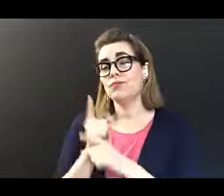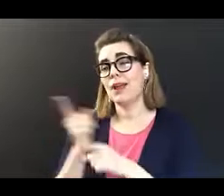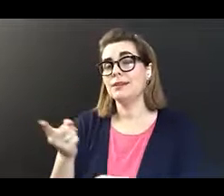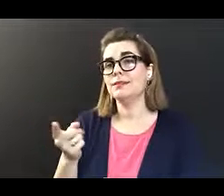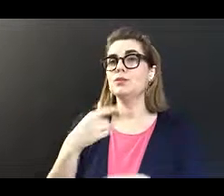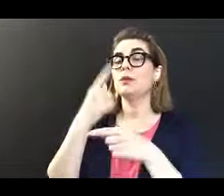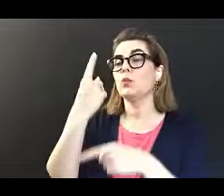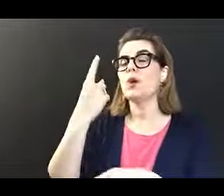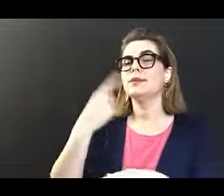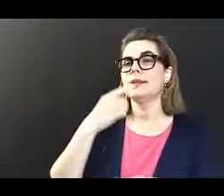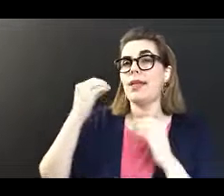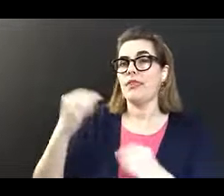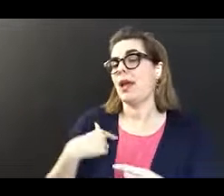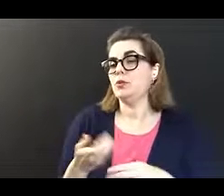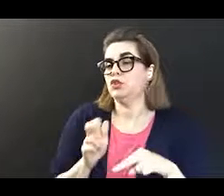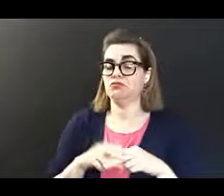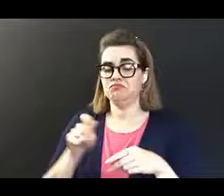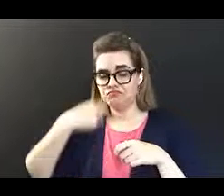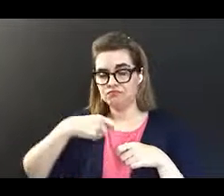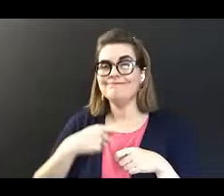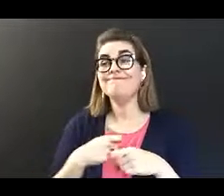different things you could do when